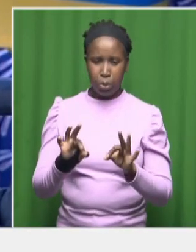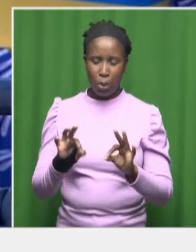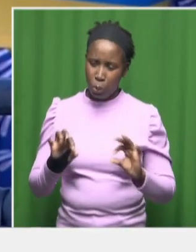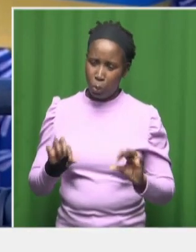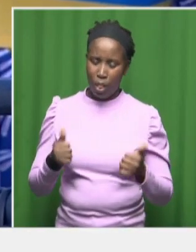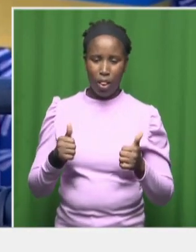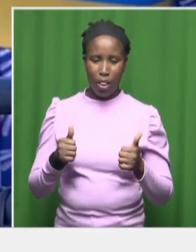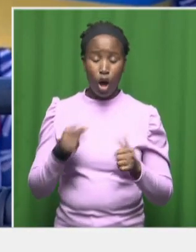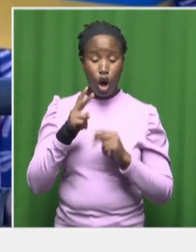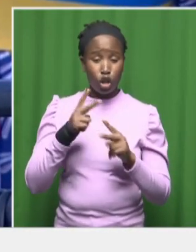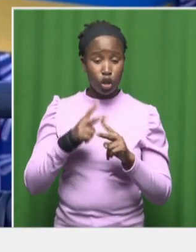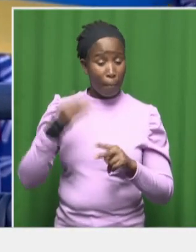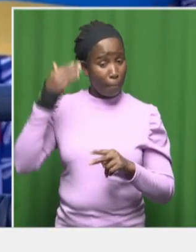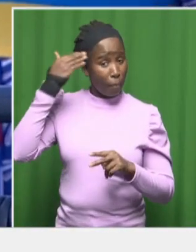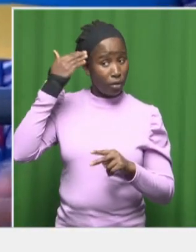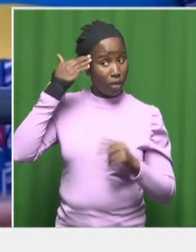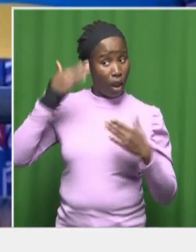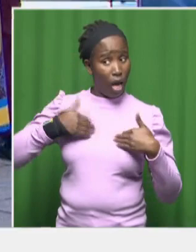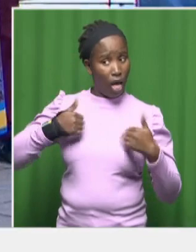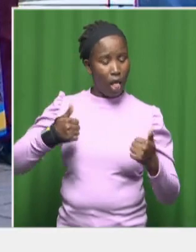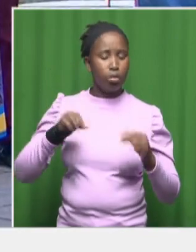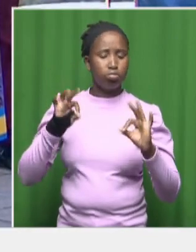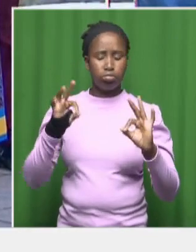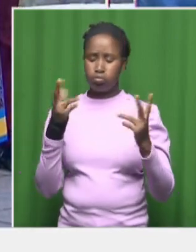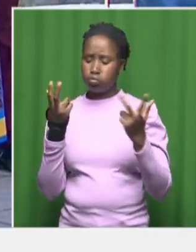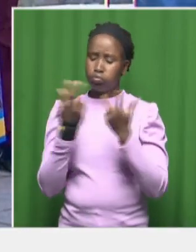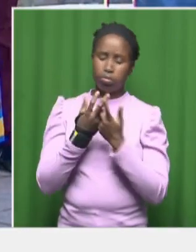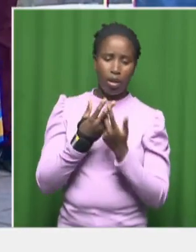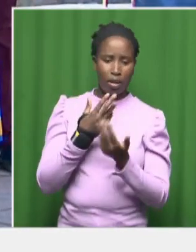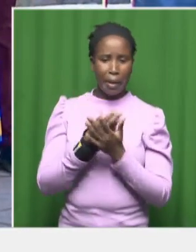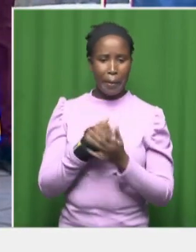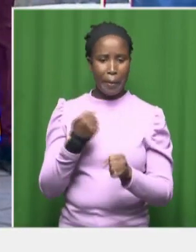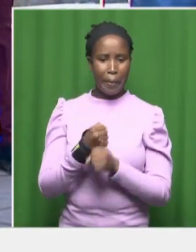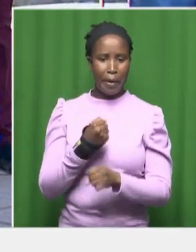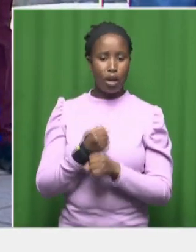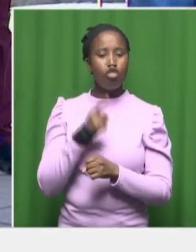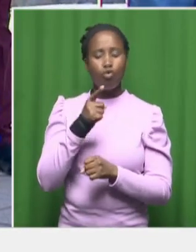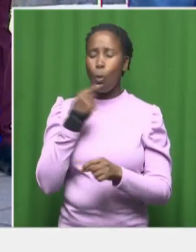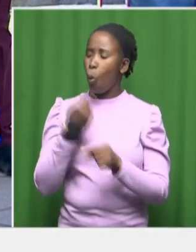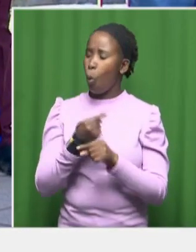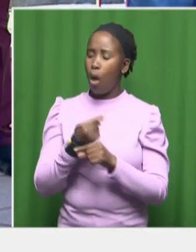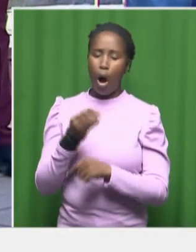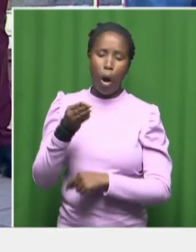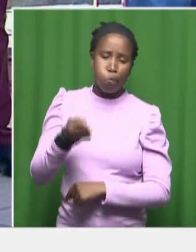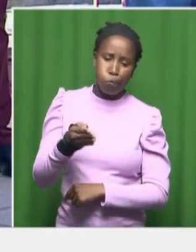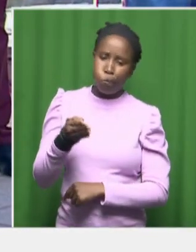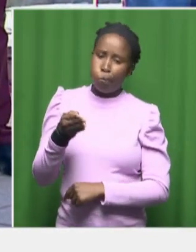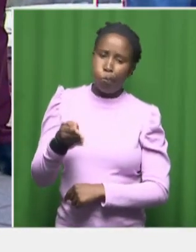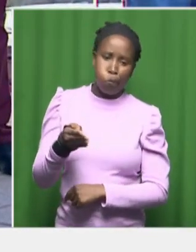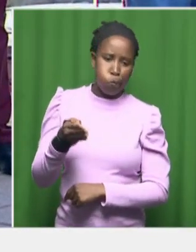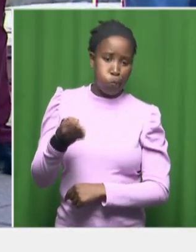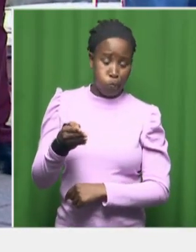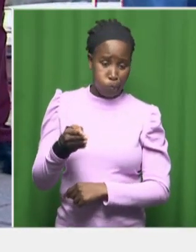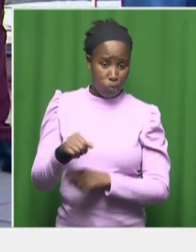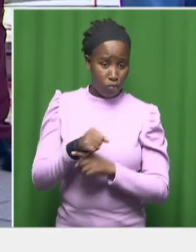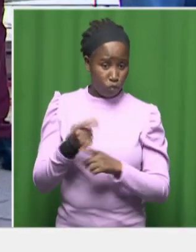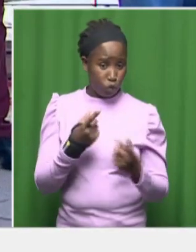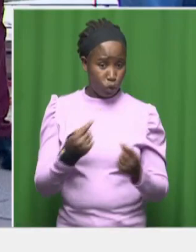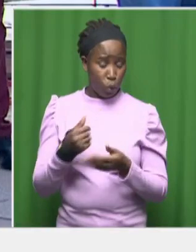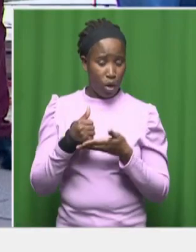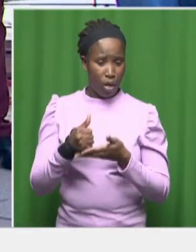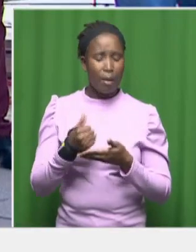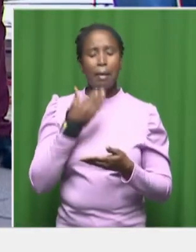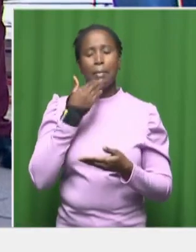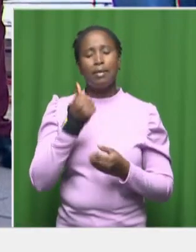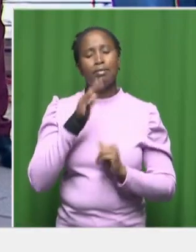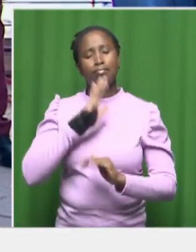also mentally in the right space to do this. You've been there. You've been in charge. Talk to us about the preparation that's